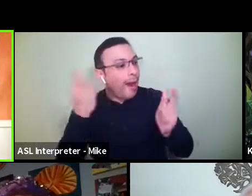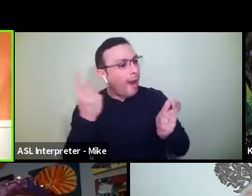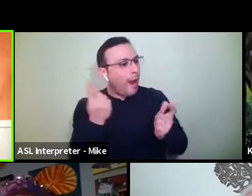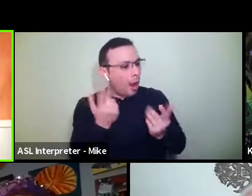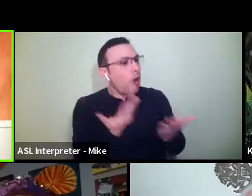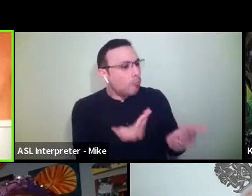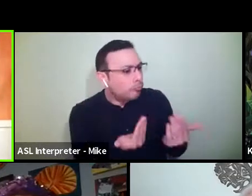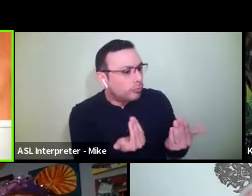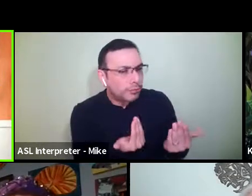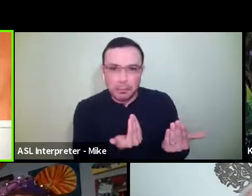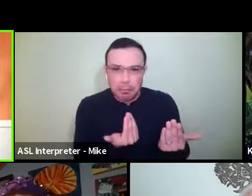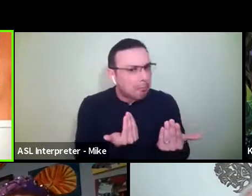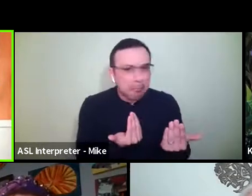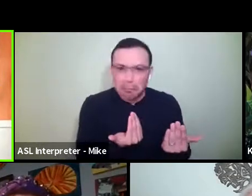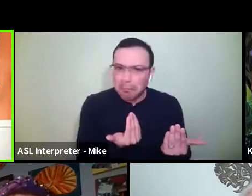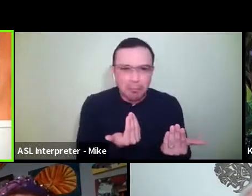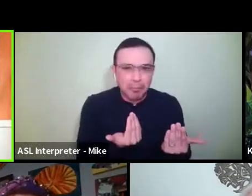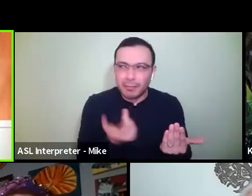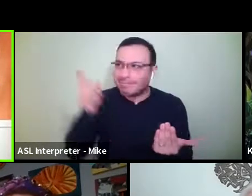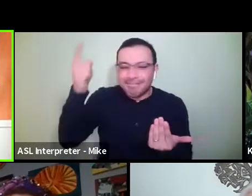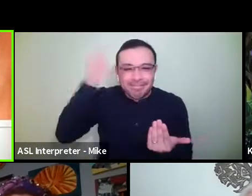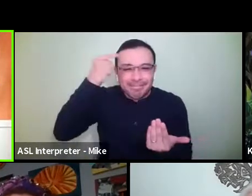not autistic. So